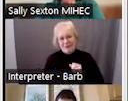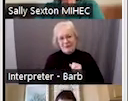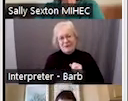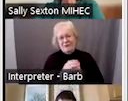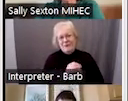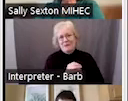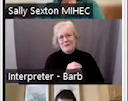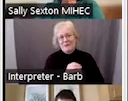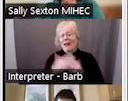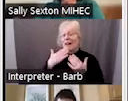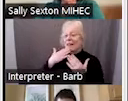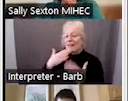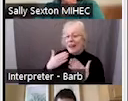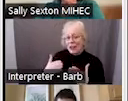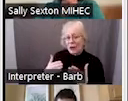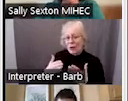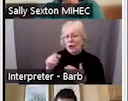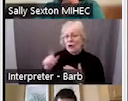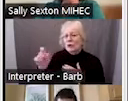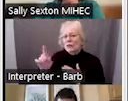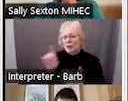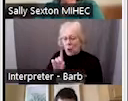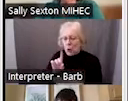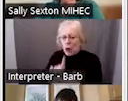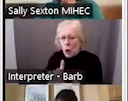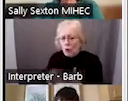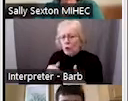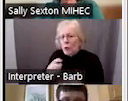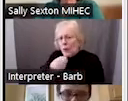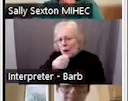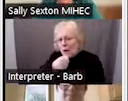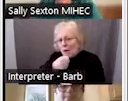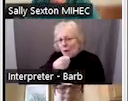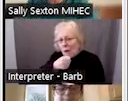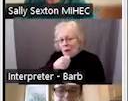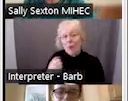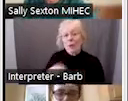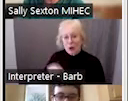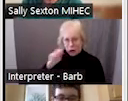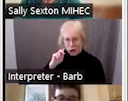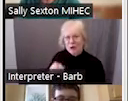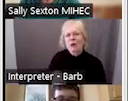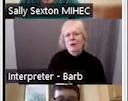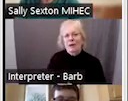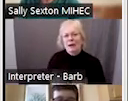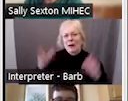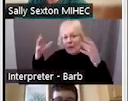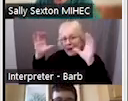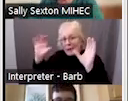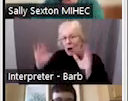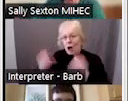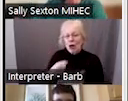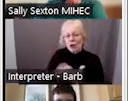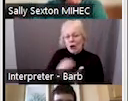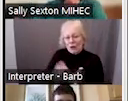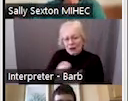It looks like you're going to have to really move up close to the computer when you speak, but we heard you. It's basketball and golf and being prom